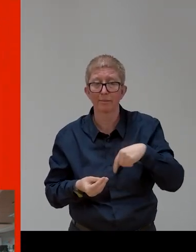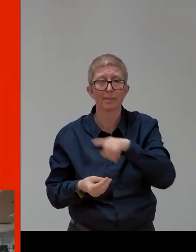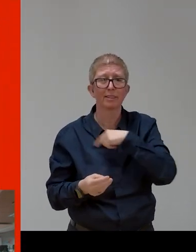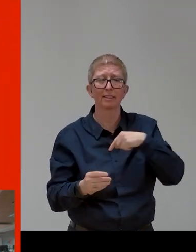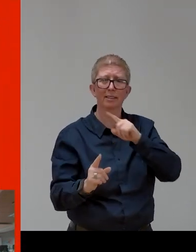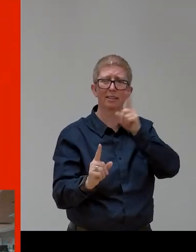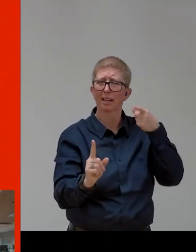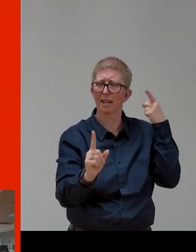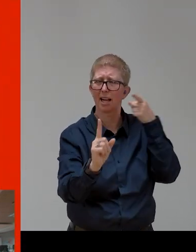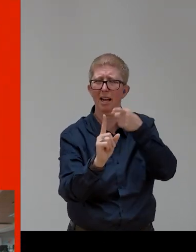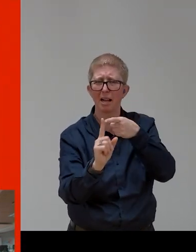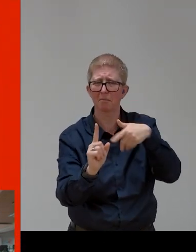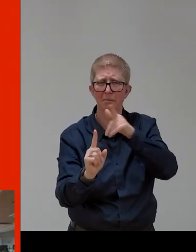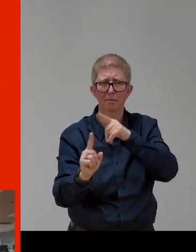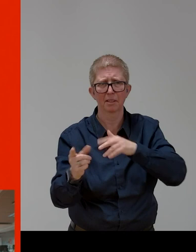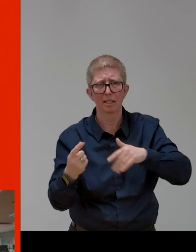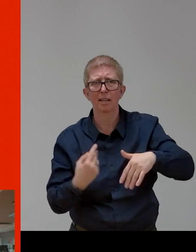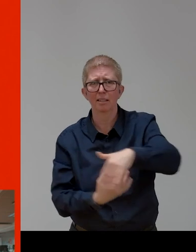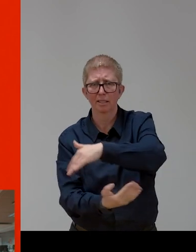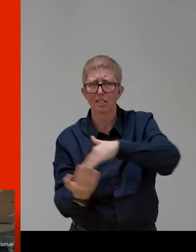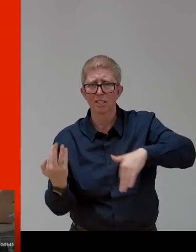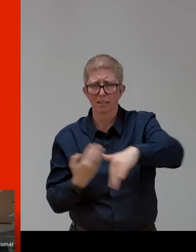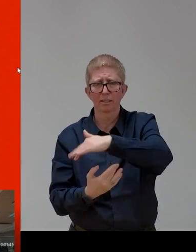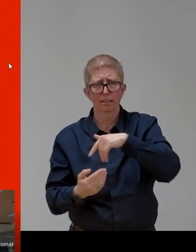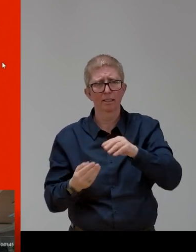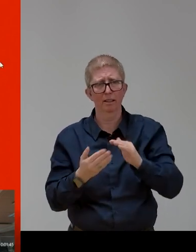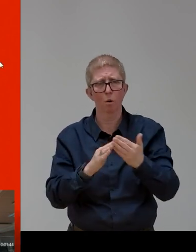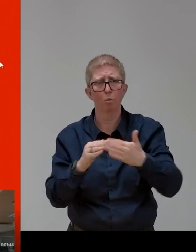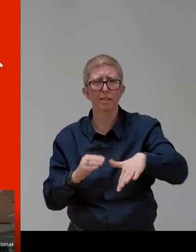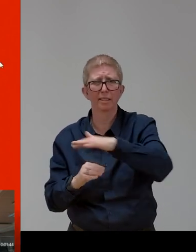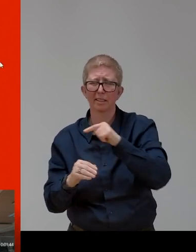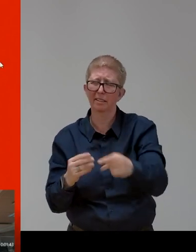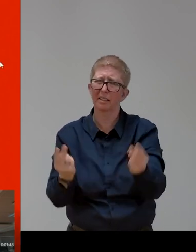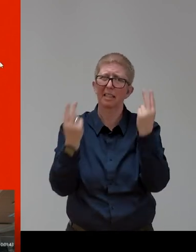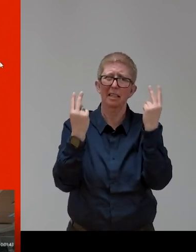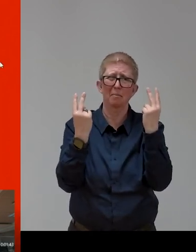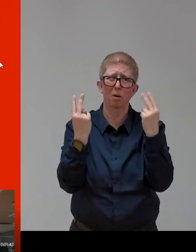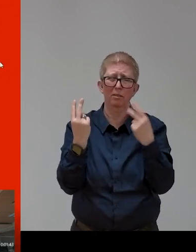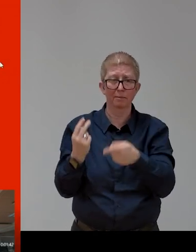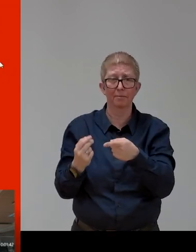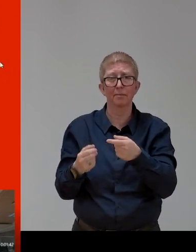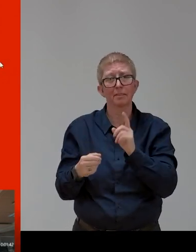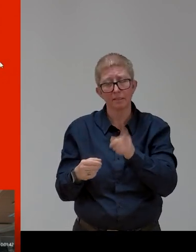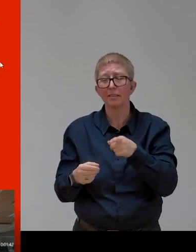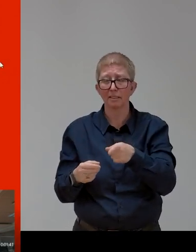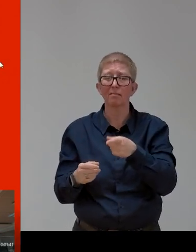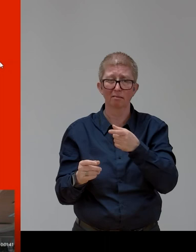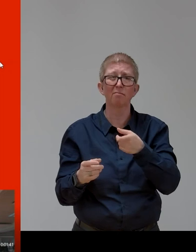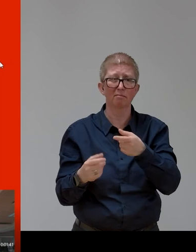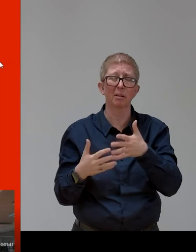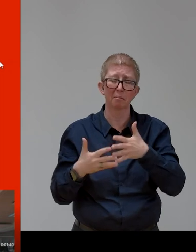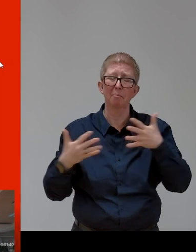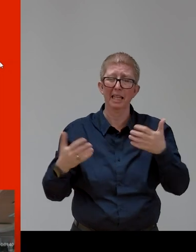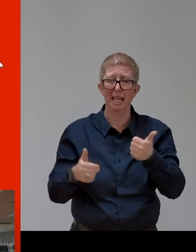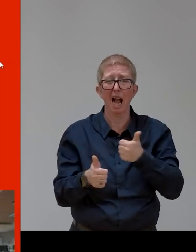this project has a future and can be very helpful for people with disabilities all over the world, allowing them to have an equal job